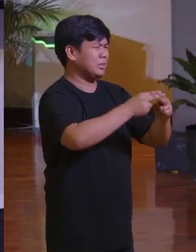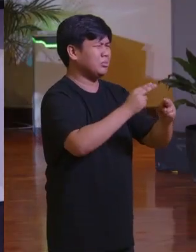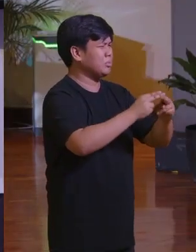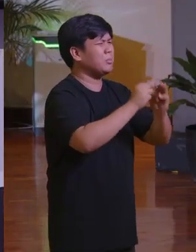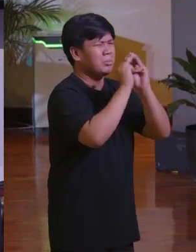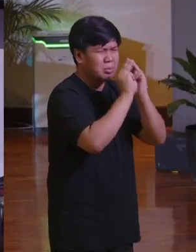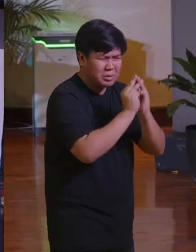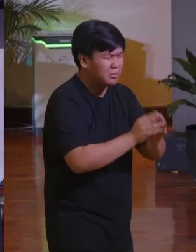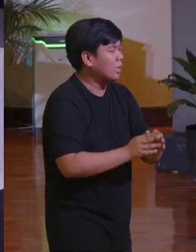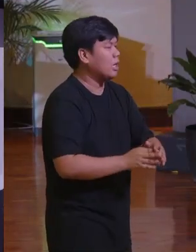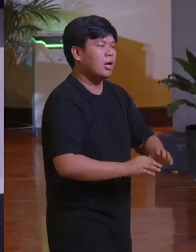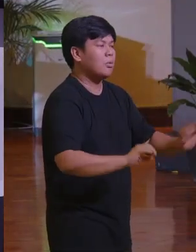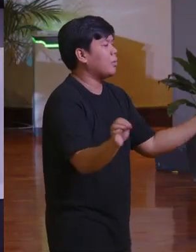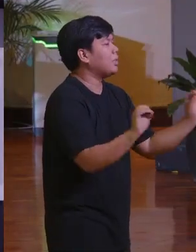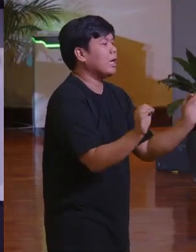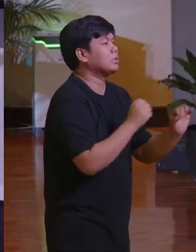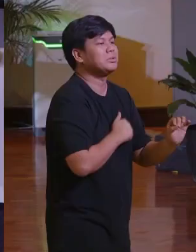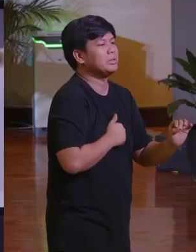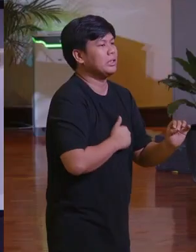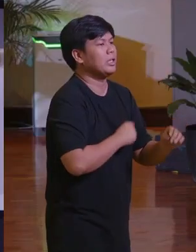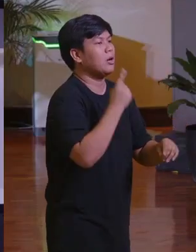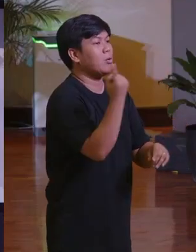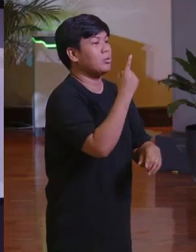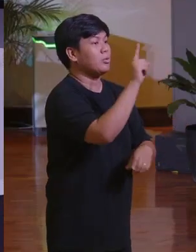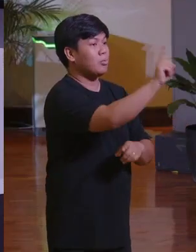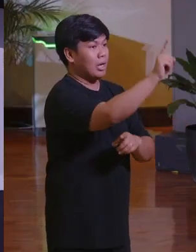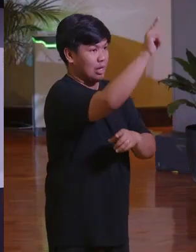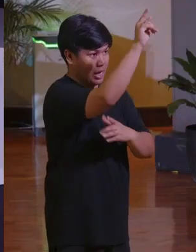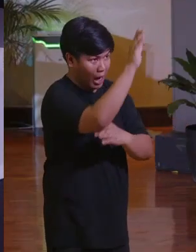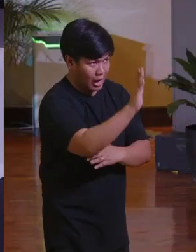Ang tanging totoong Diyos lang po ay si Yahweh.